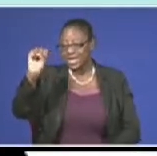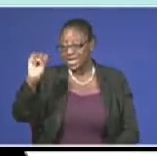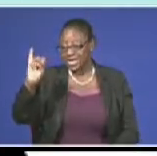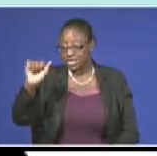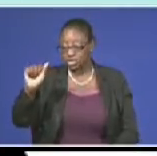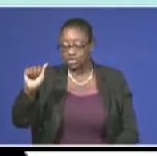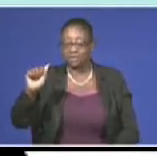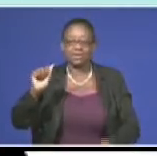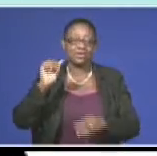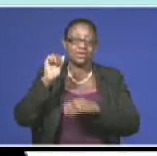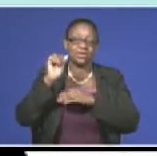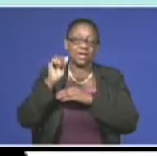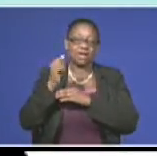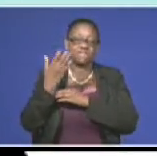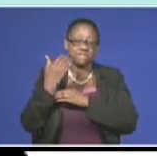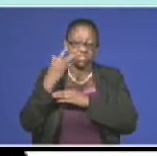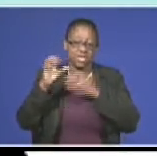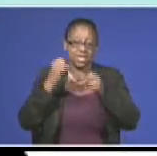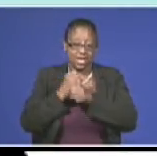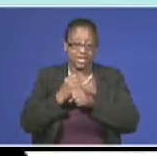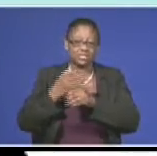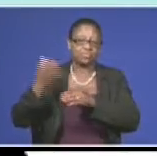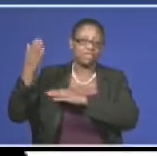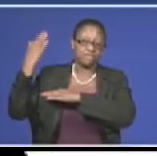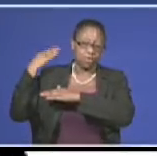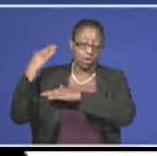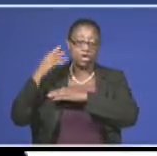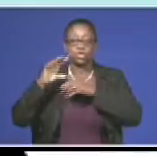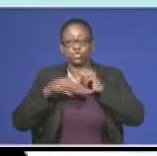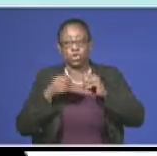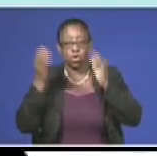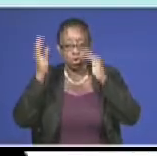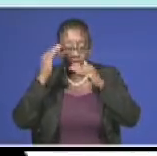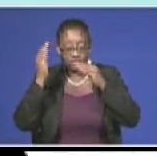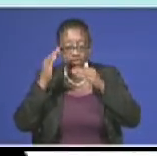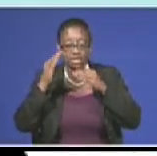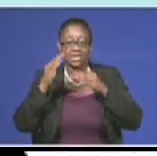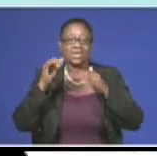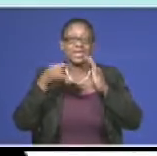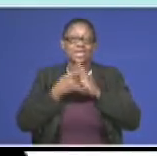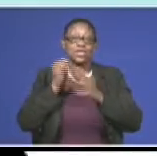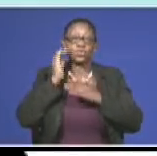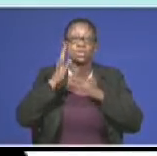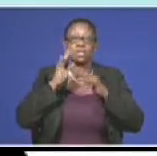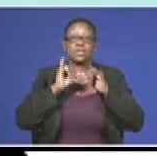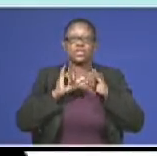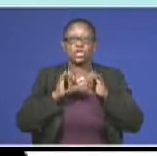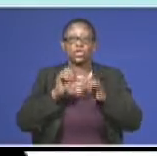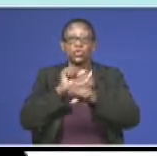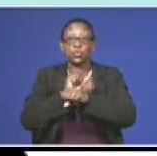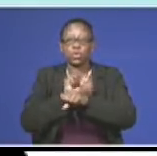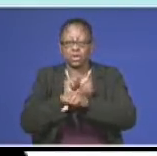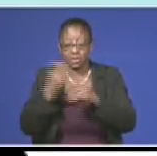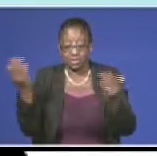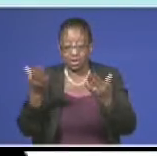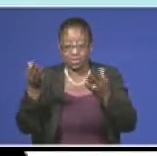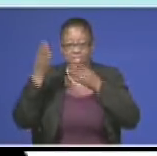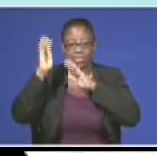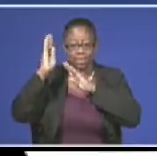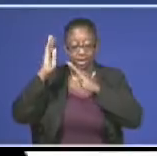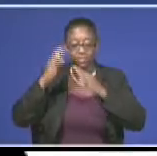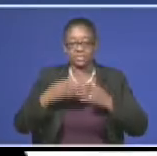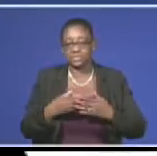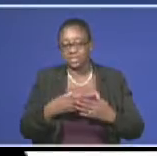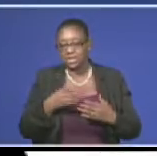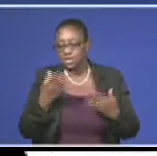the toolkit to ensure that it works in the Bahamas. So we do hope to have this program running very soon. And